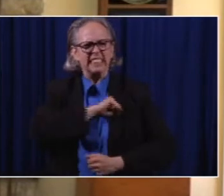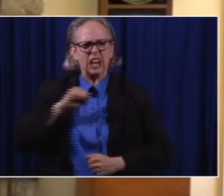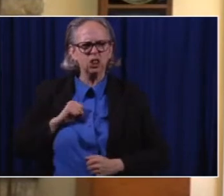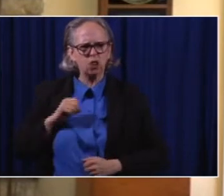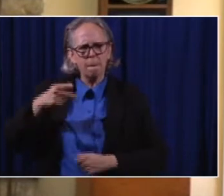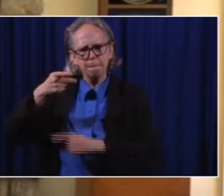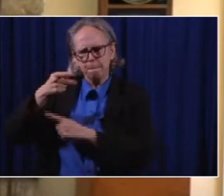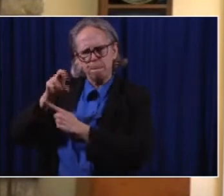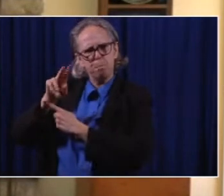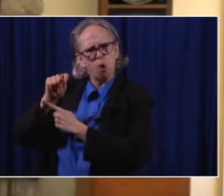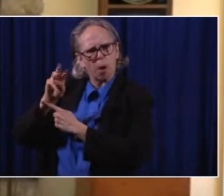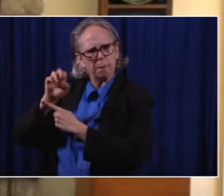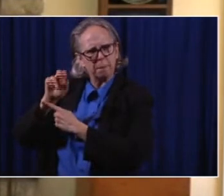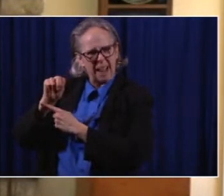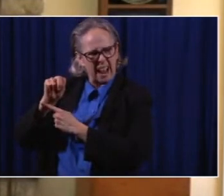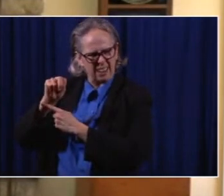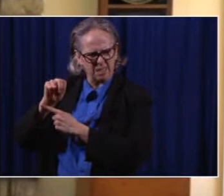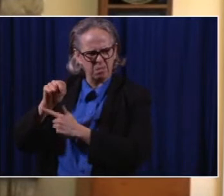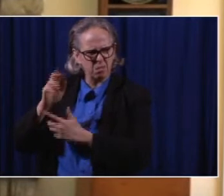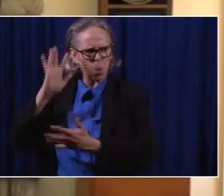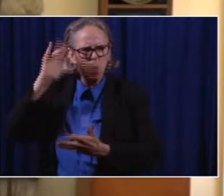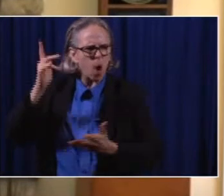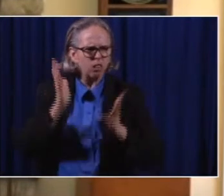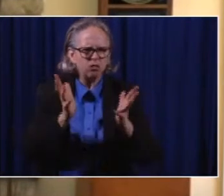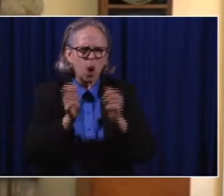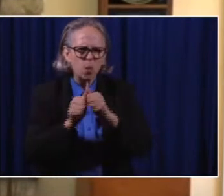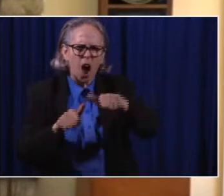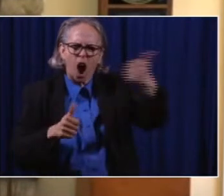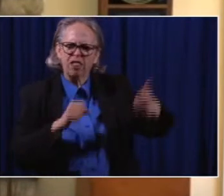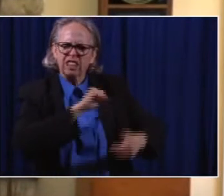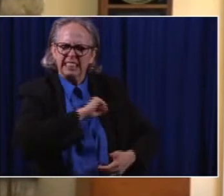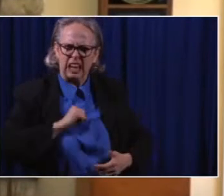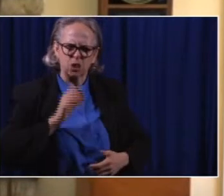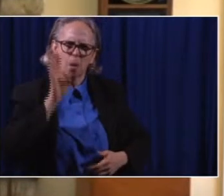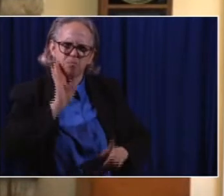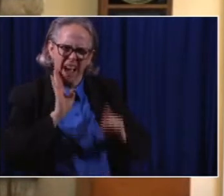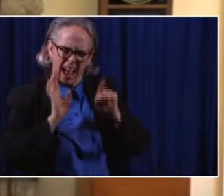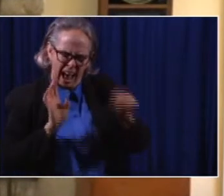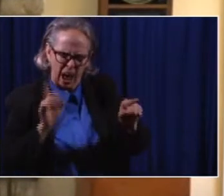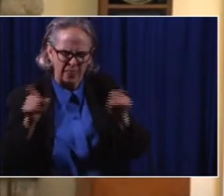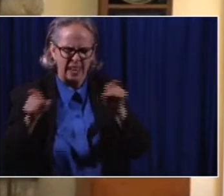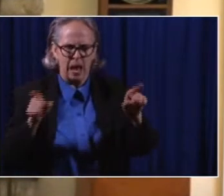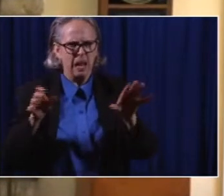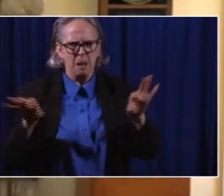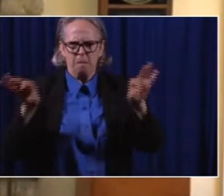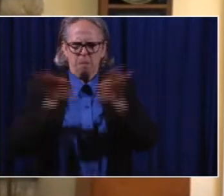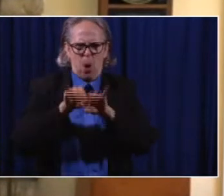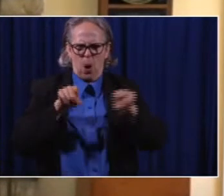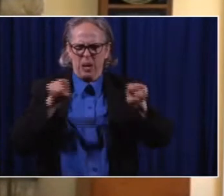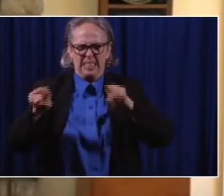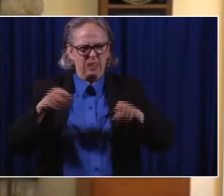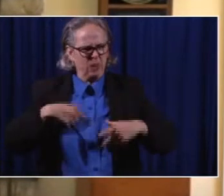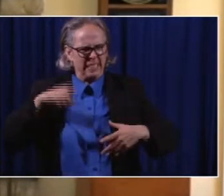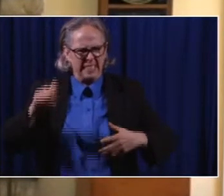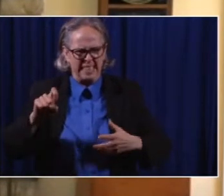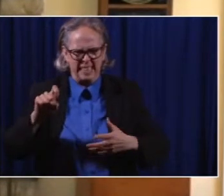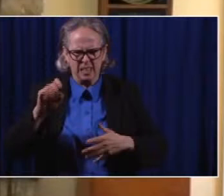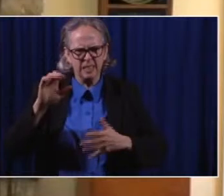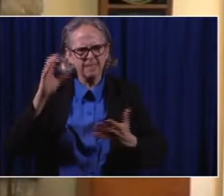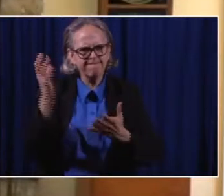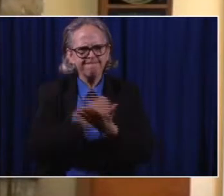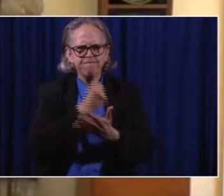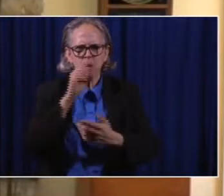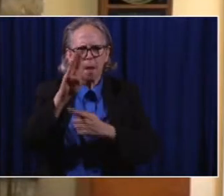House of Representatives. This is very important. We need a bill. We need a bill, number one, to allow